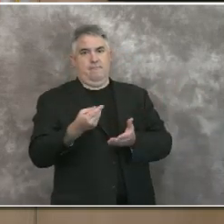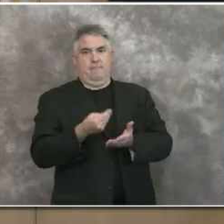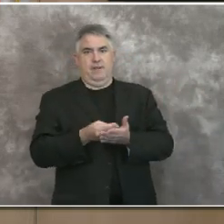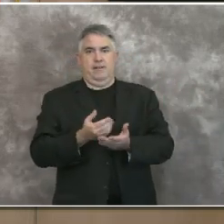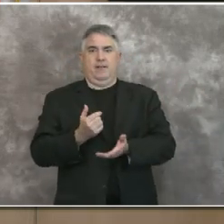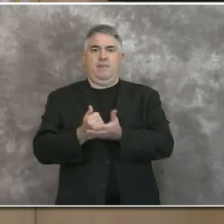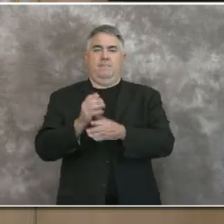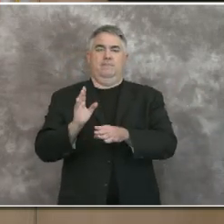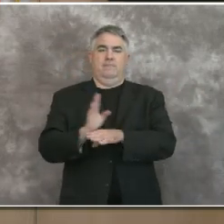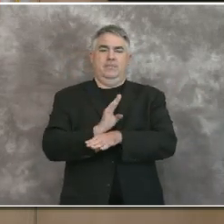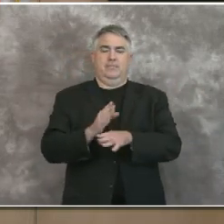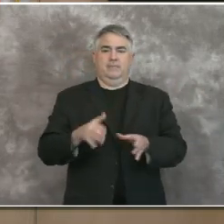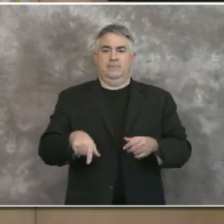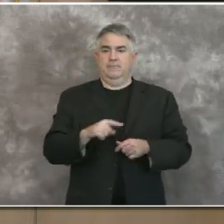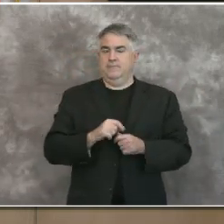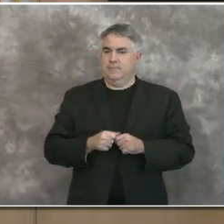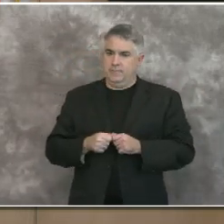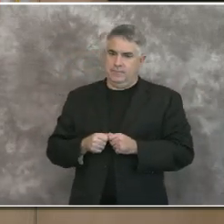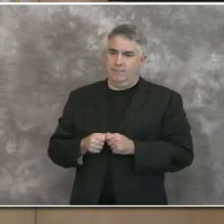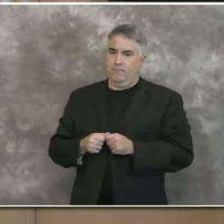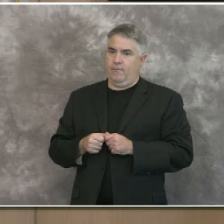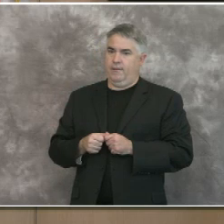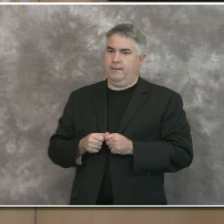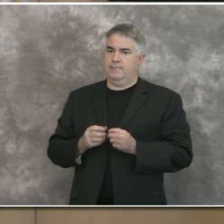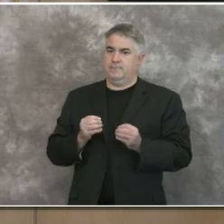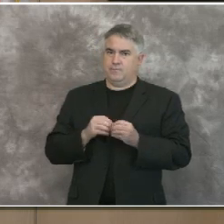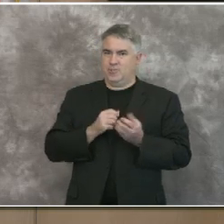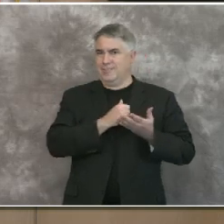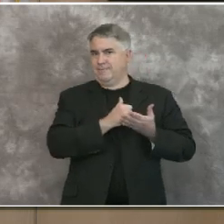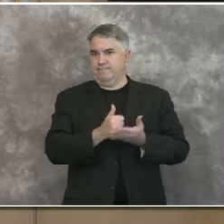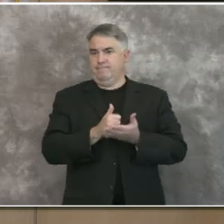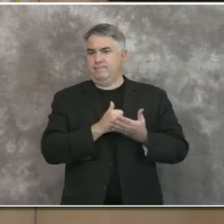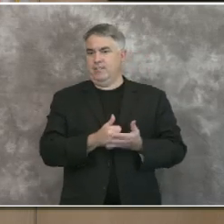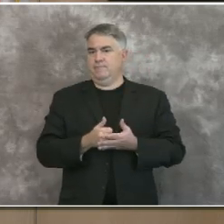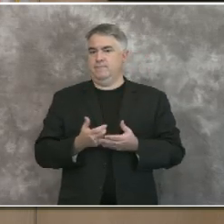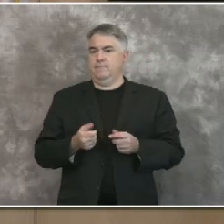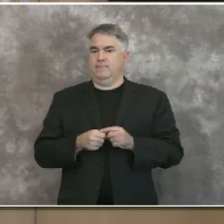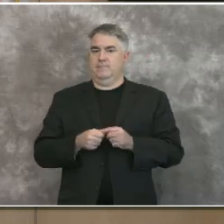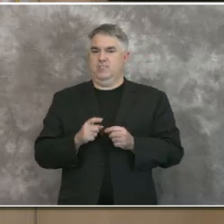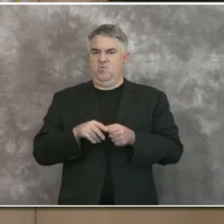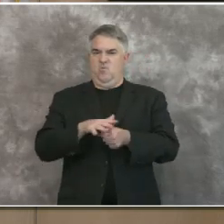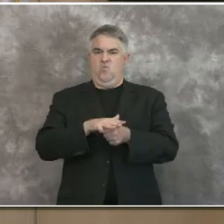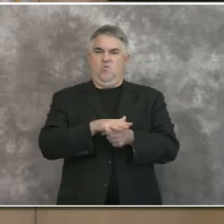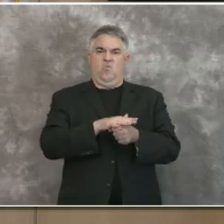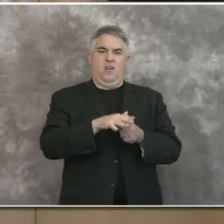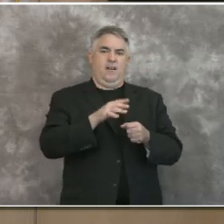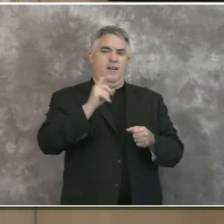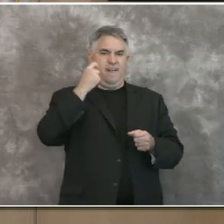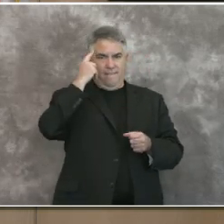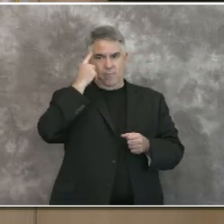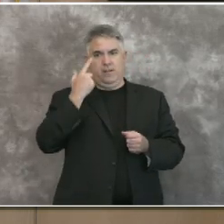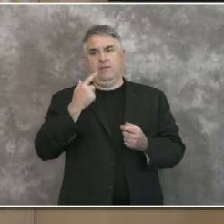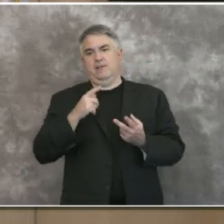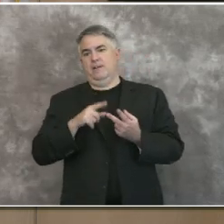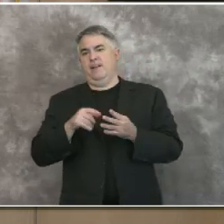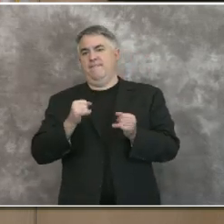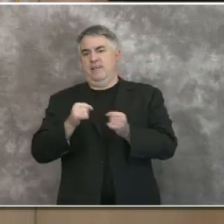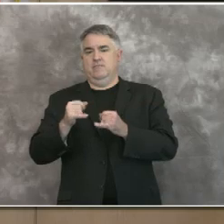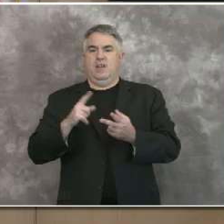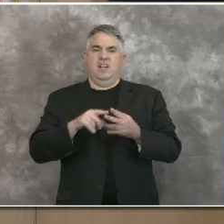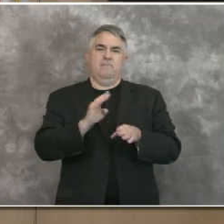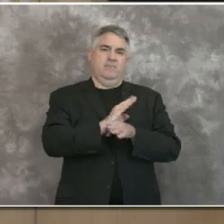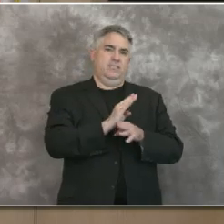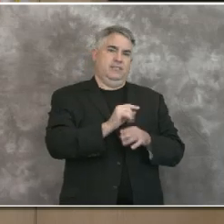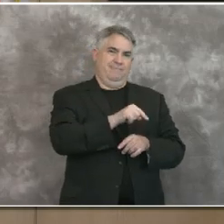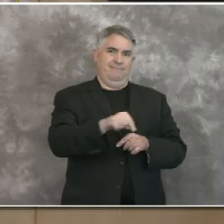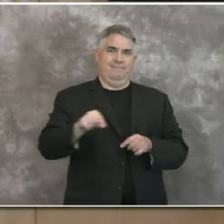federal government continues to provide more help and relief to local governments, to individuals, and to businesses, but we'll certainly do all that we